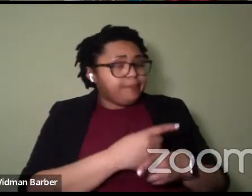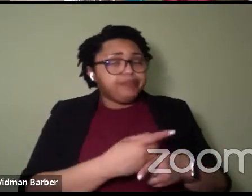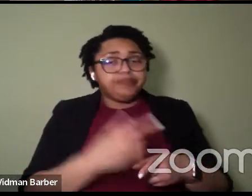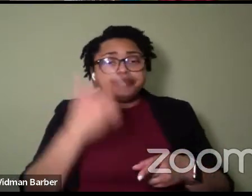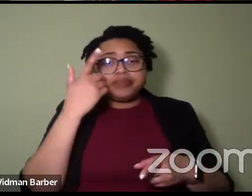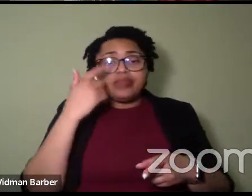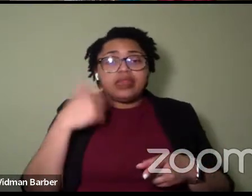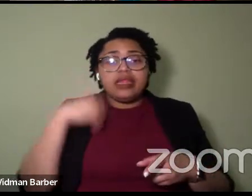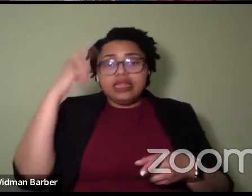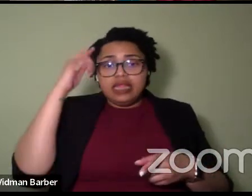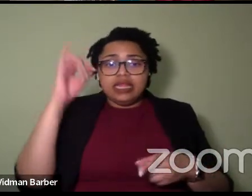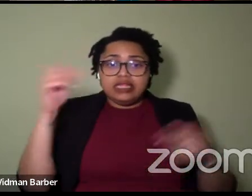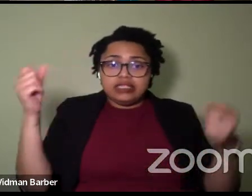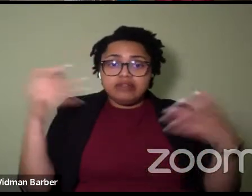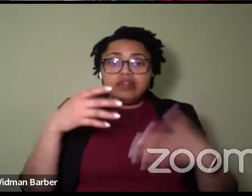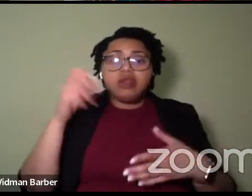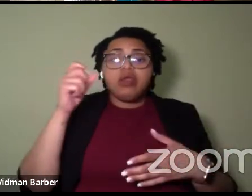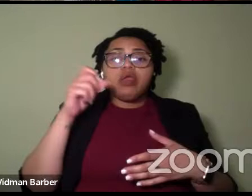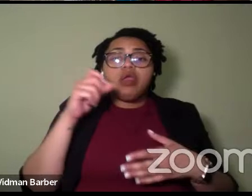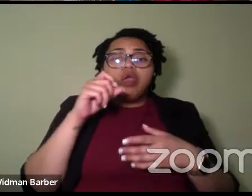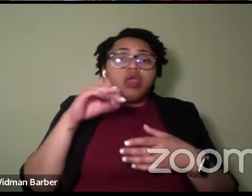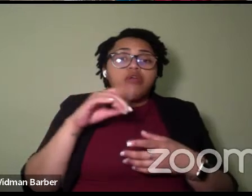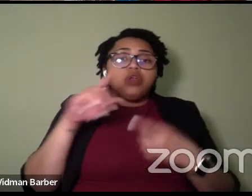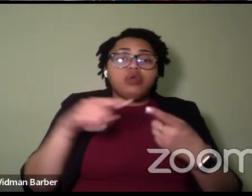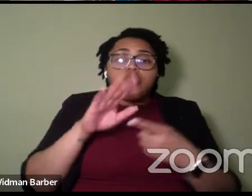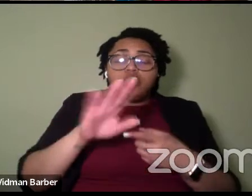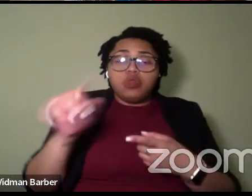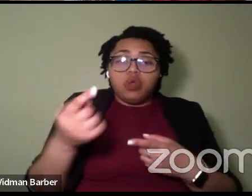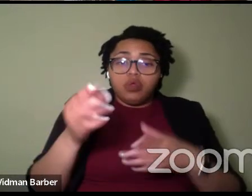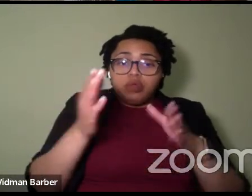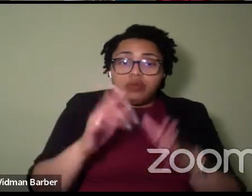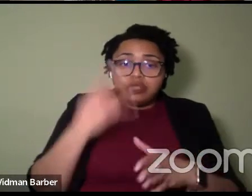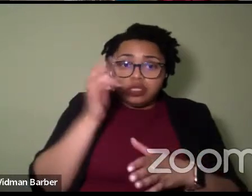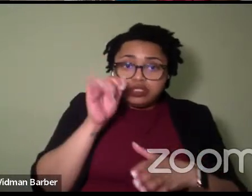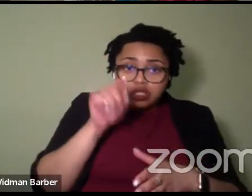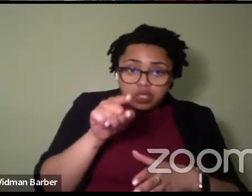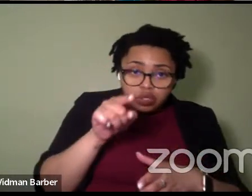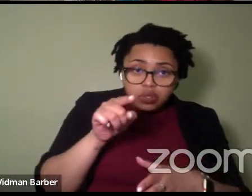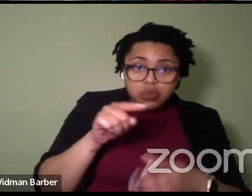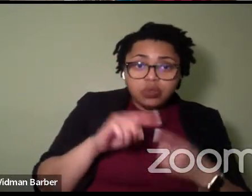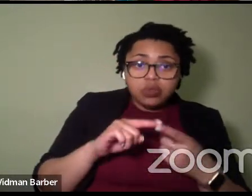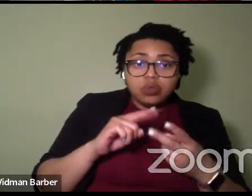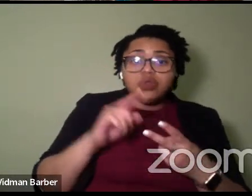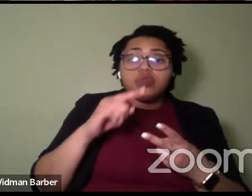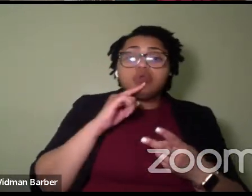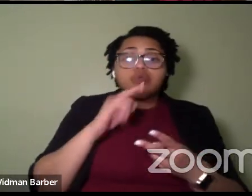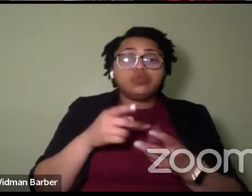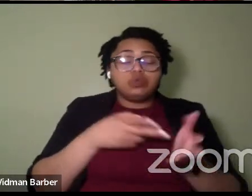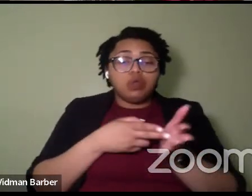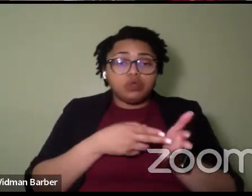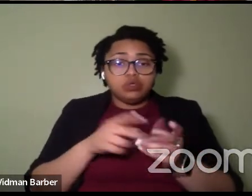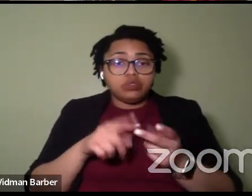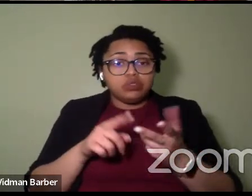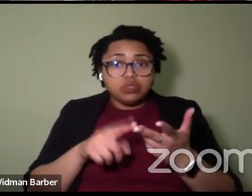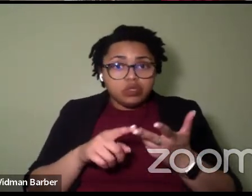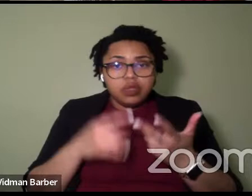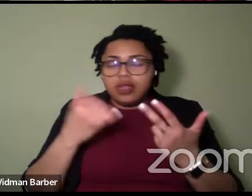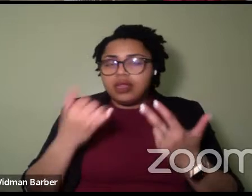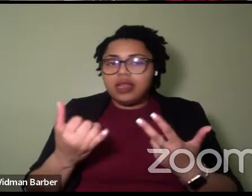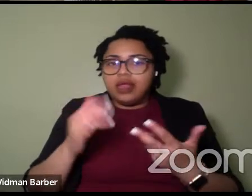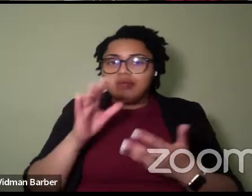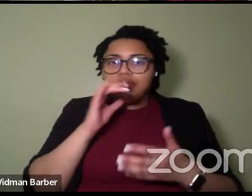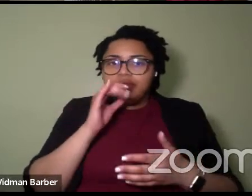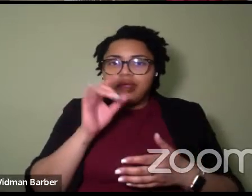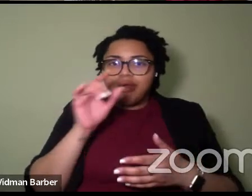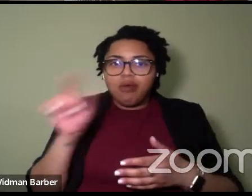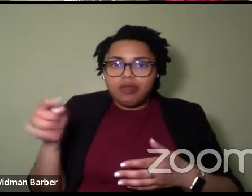fear of when you are the only person that looks like you in a space, you tell the truth, and now you're no longer the only person that